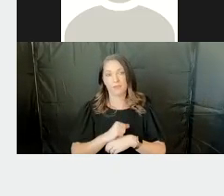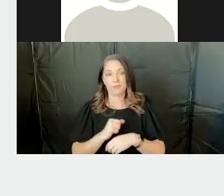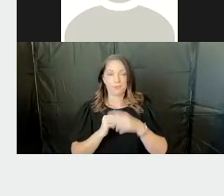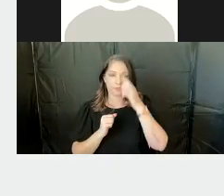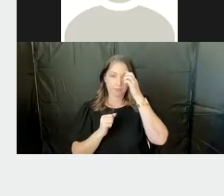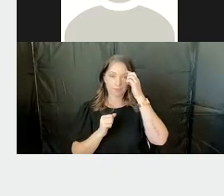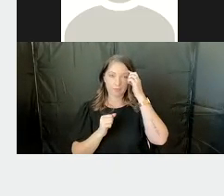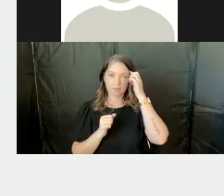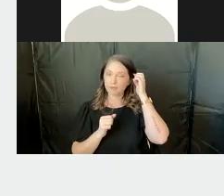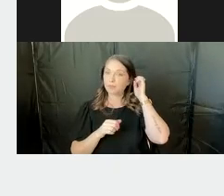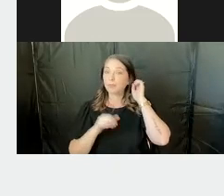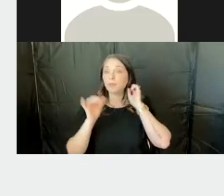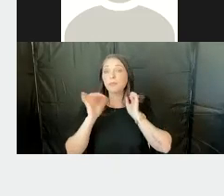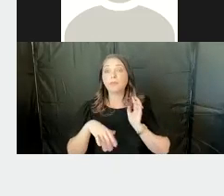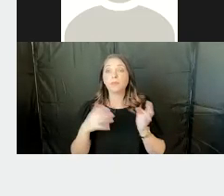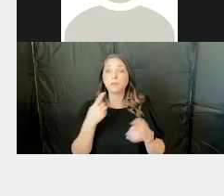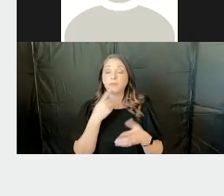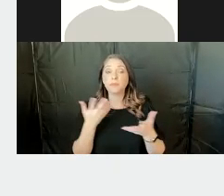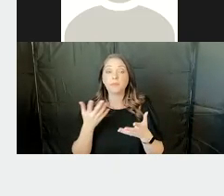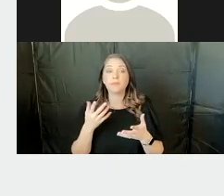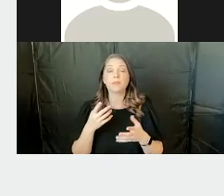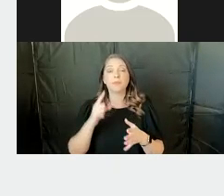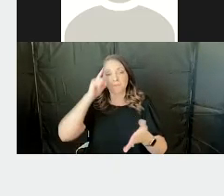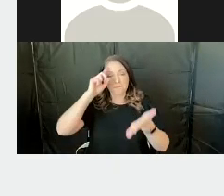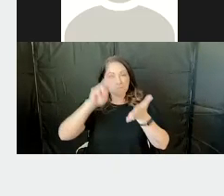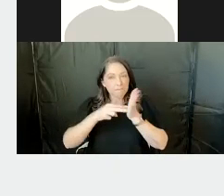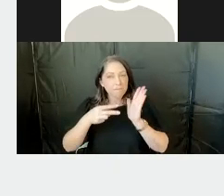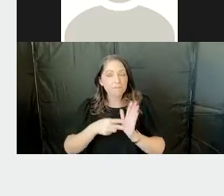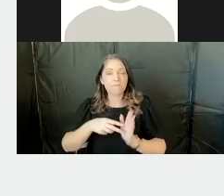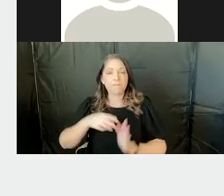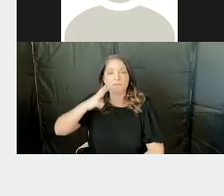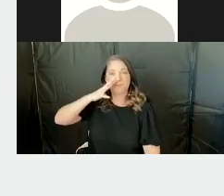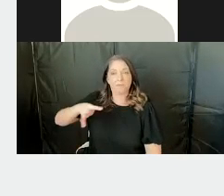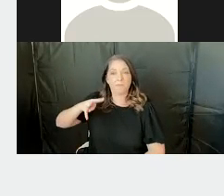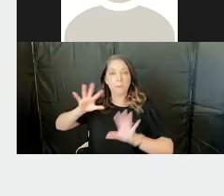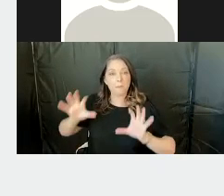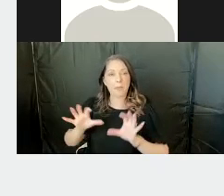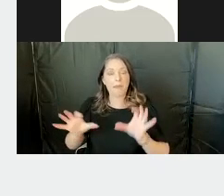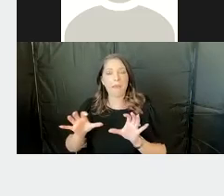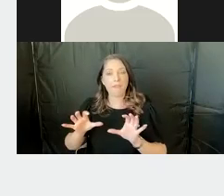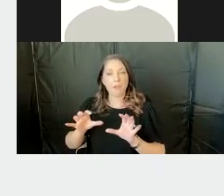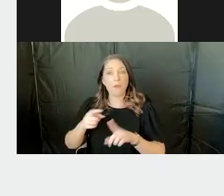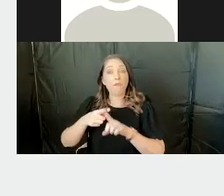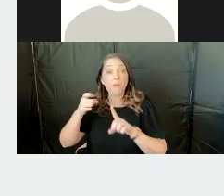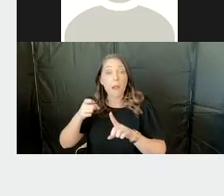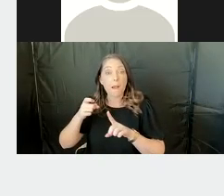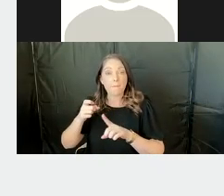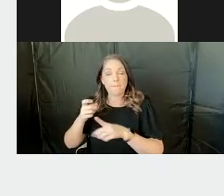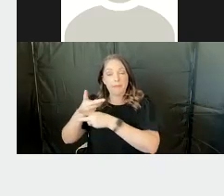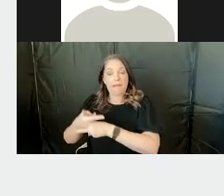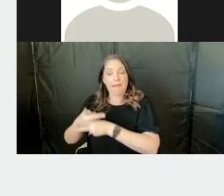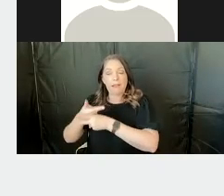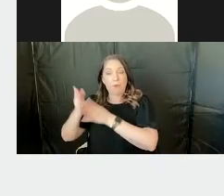And that definition is any intentional or negligent act by a care custodian that causes